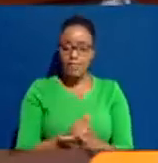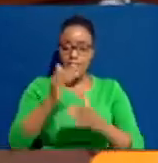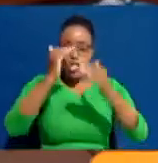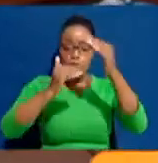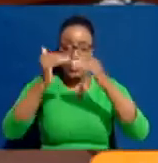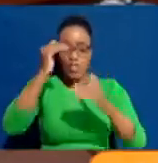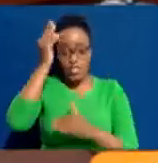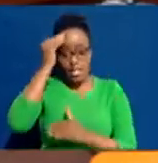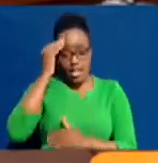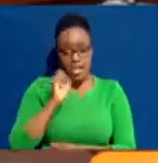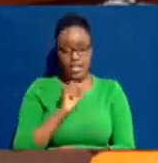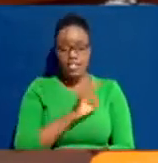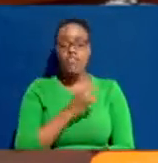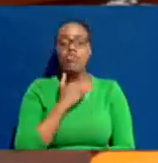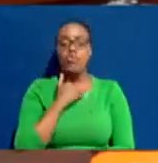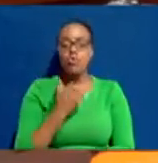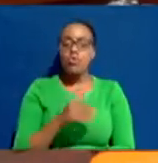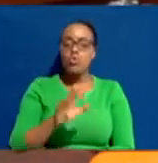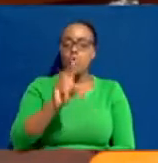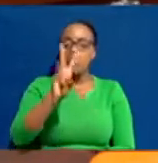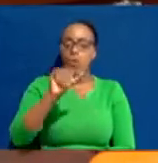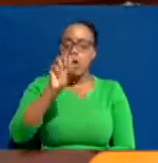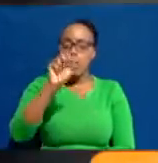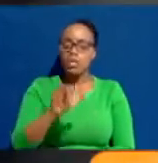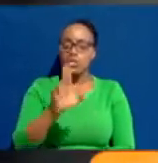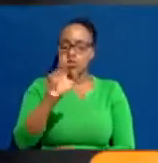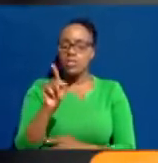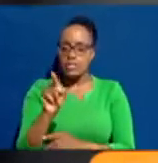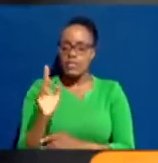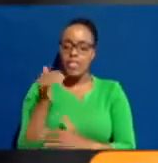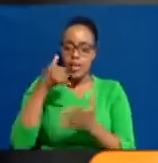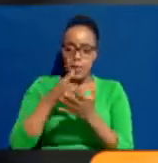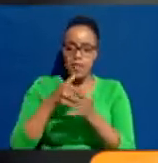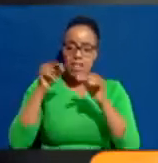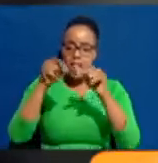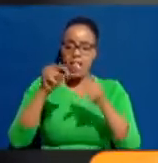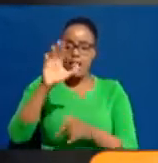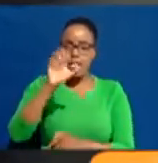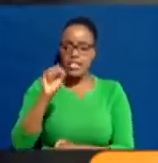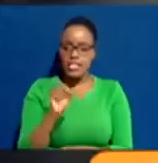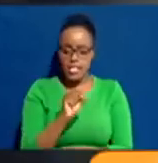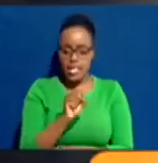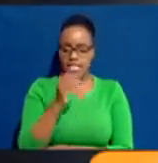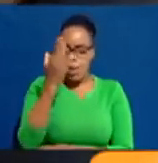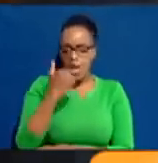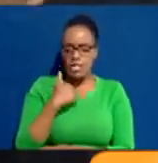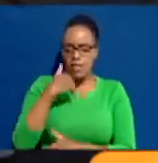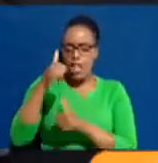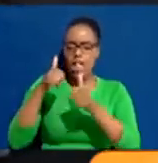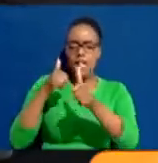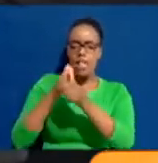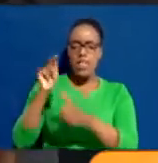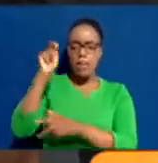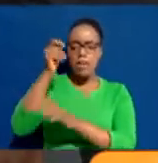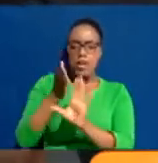University Academic Staff Union UASU jumping in the bandwagon, accusing the CS of going behind the president's back